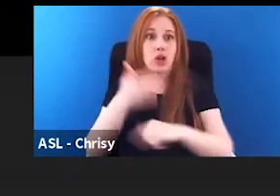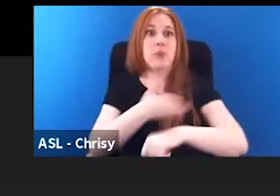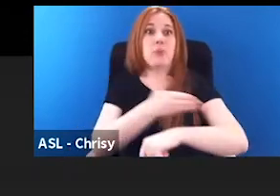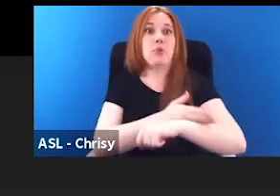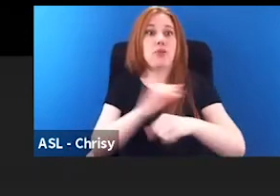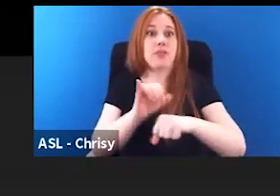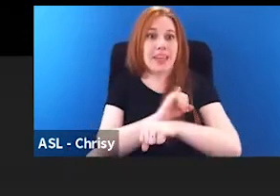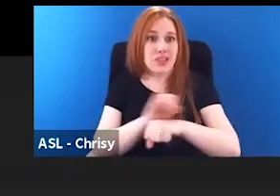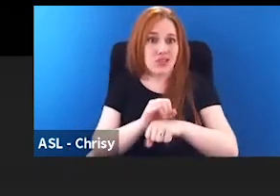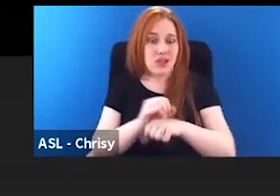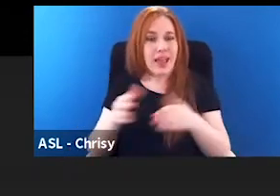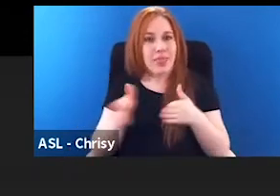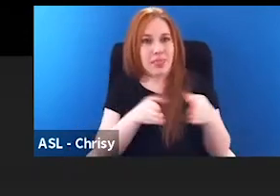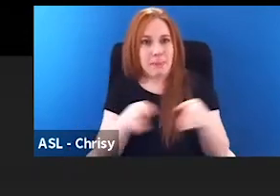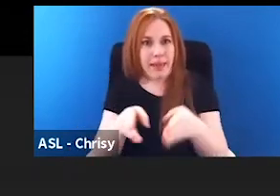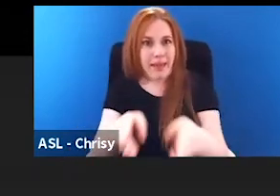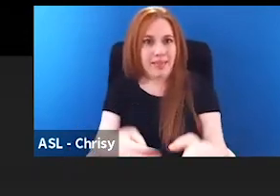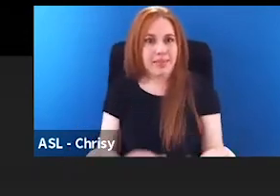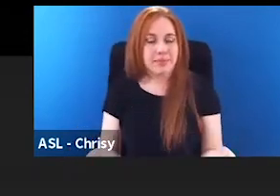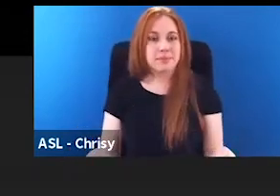path to it.